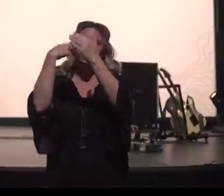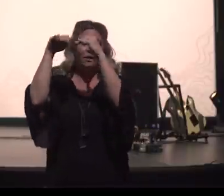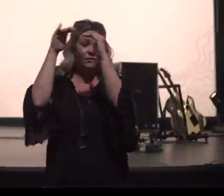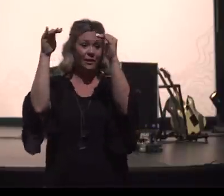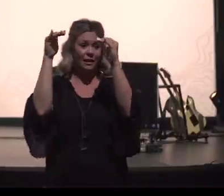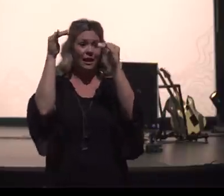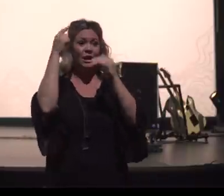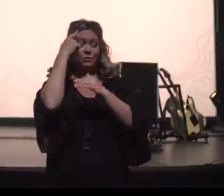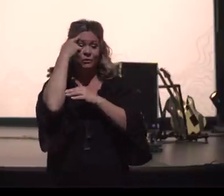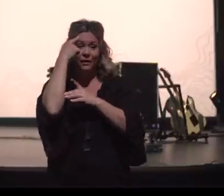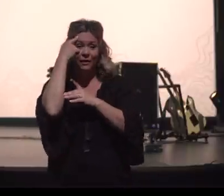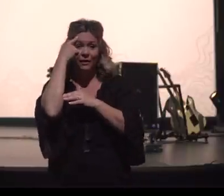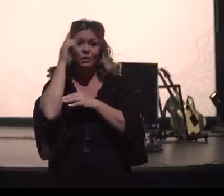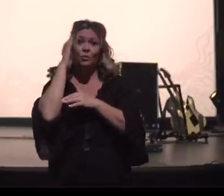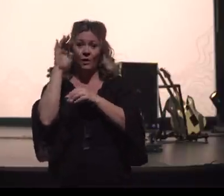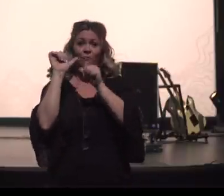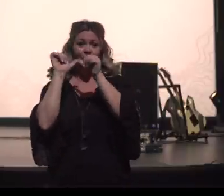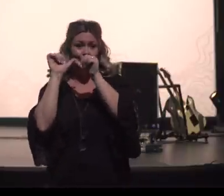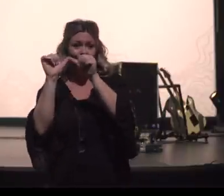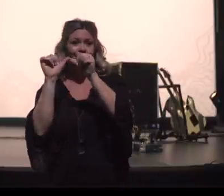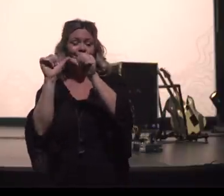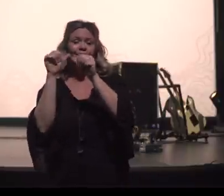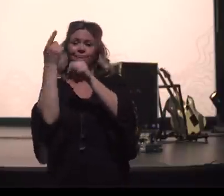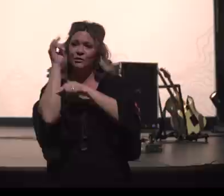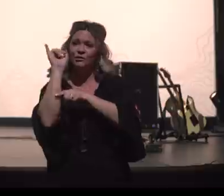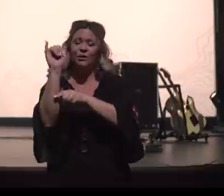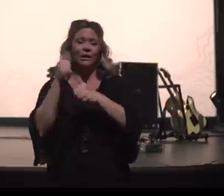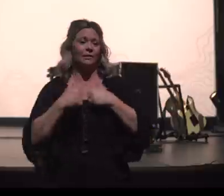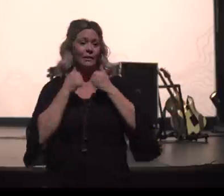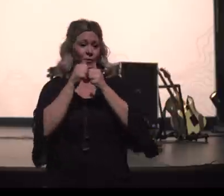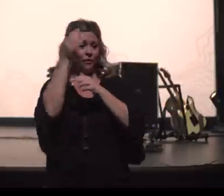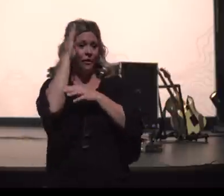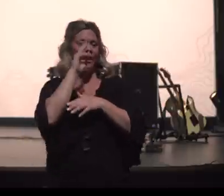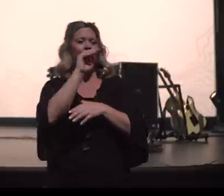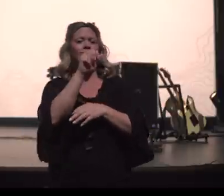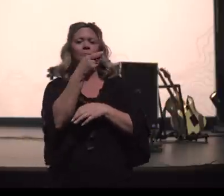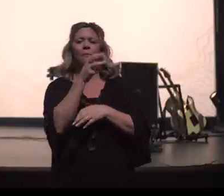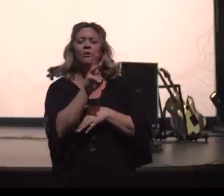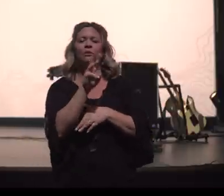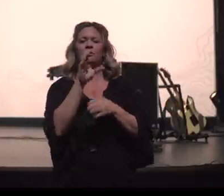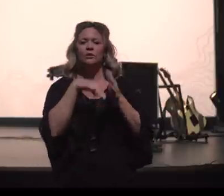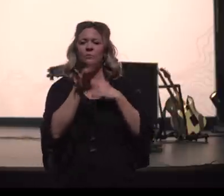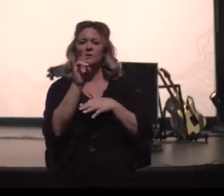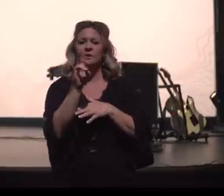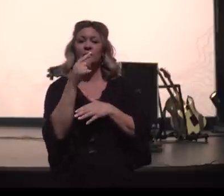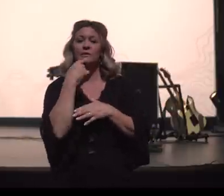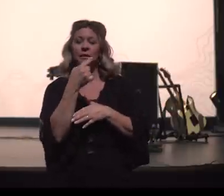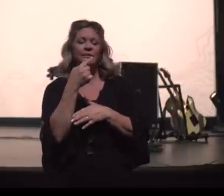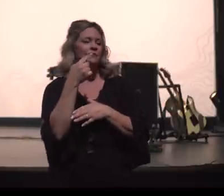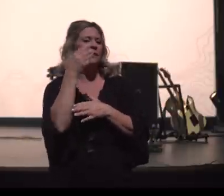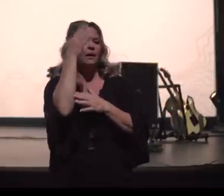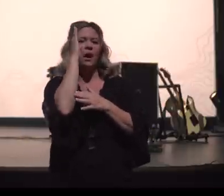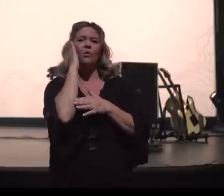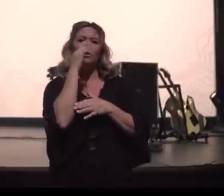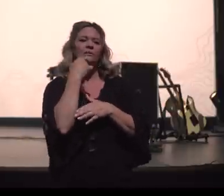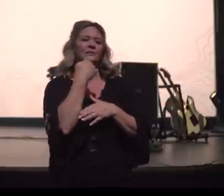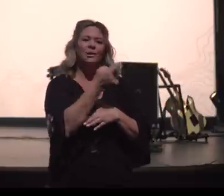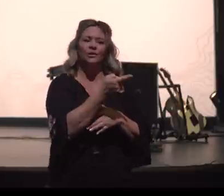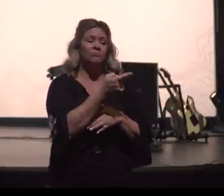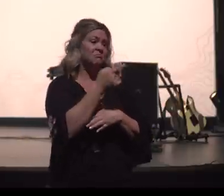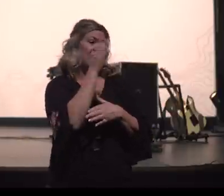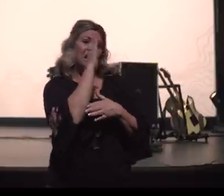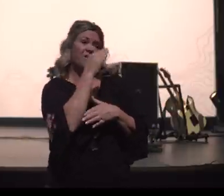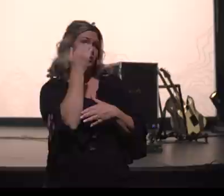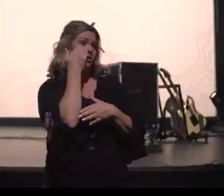living a life fully with God forever, for eternity. In Matthew chapter 7, it says God's gonna look at some of us and say, I never knew